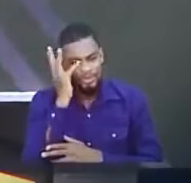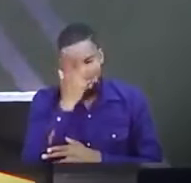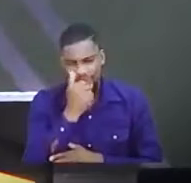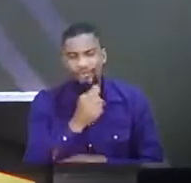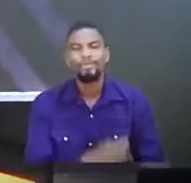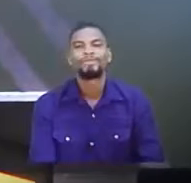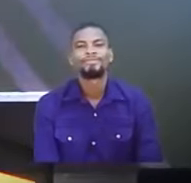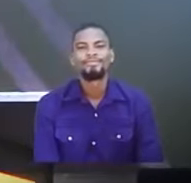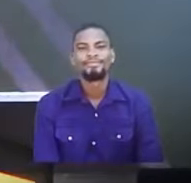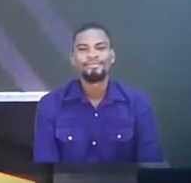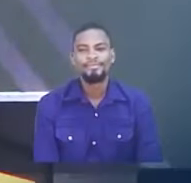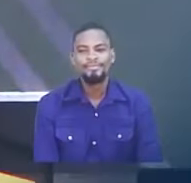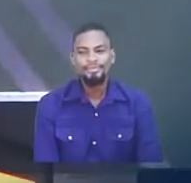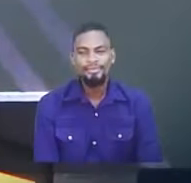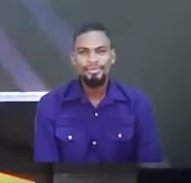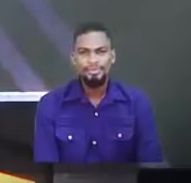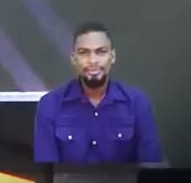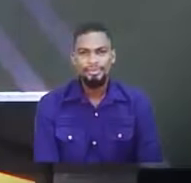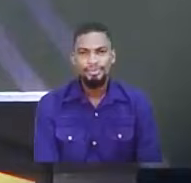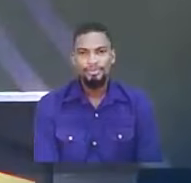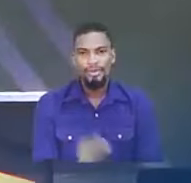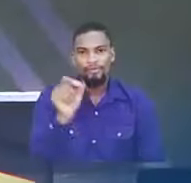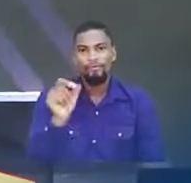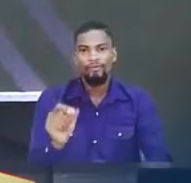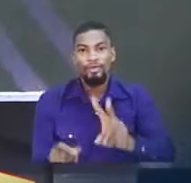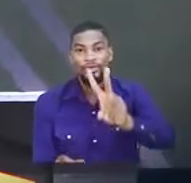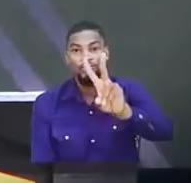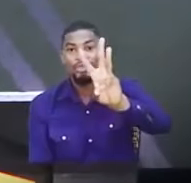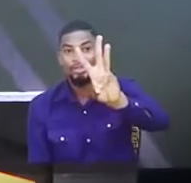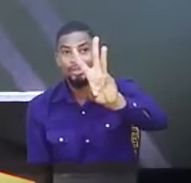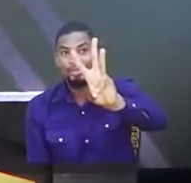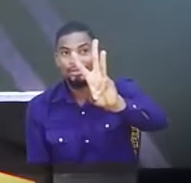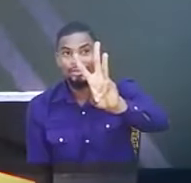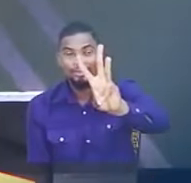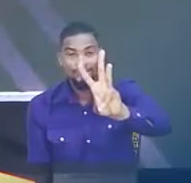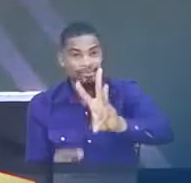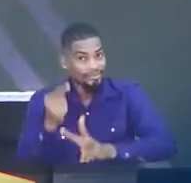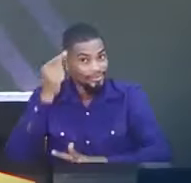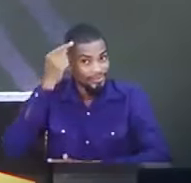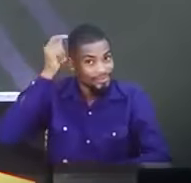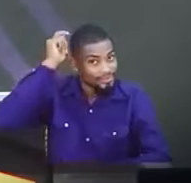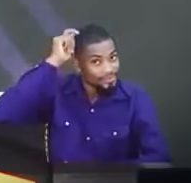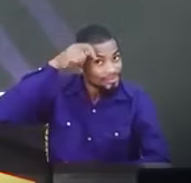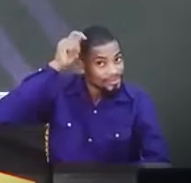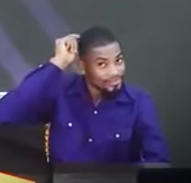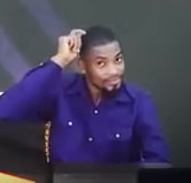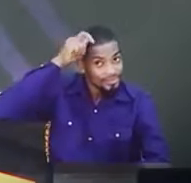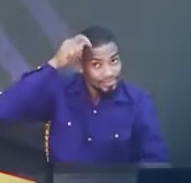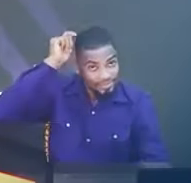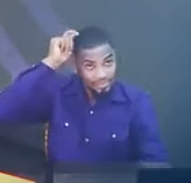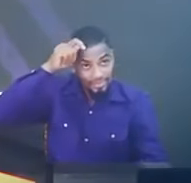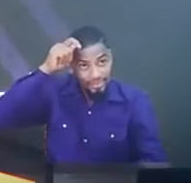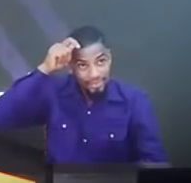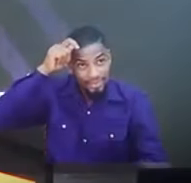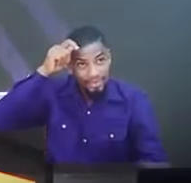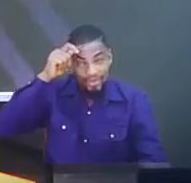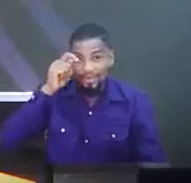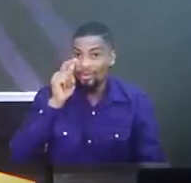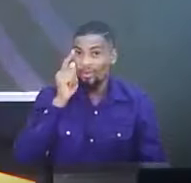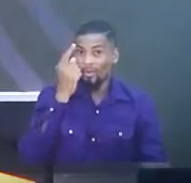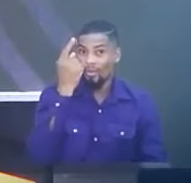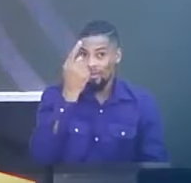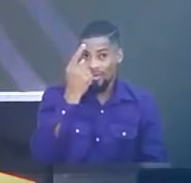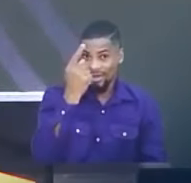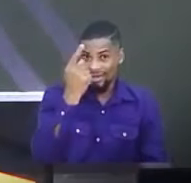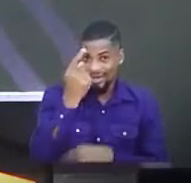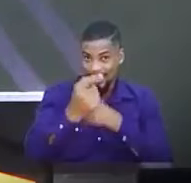Verse 20 says, whenever he cut the hair of his head, he used to cut his hair once a